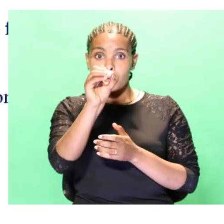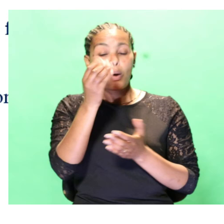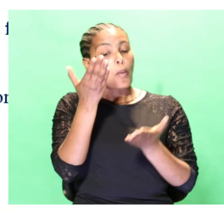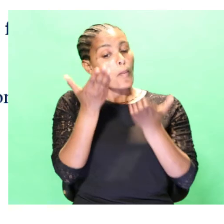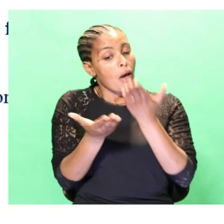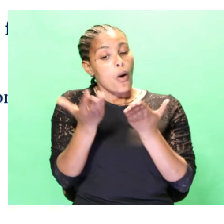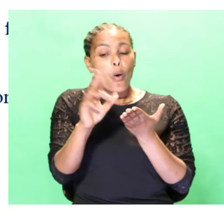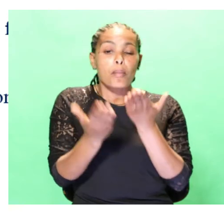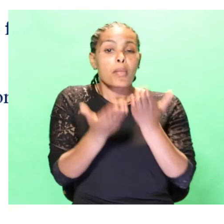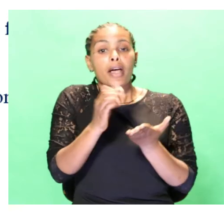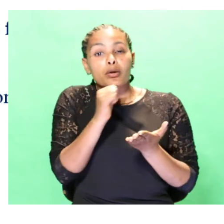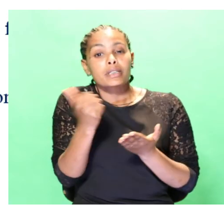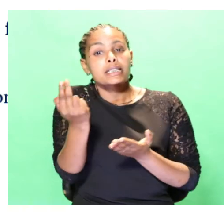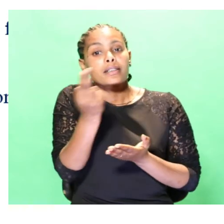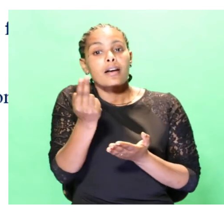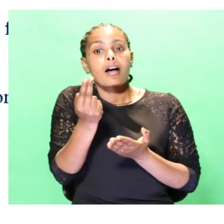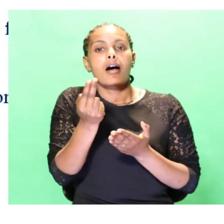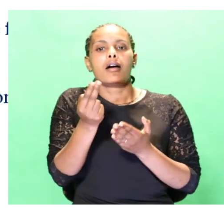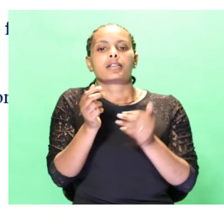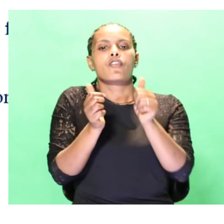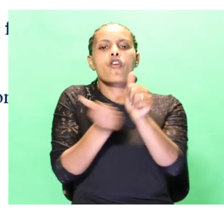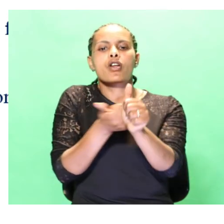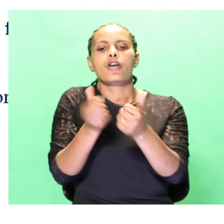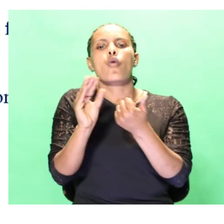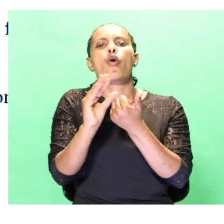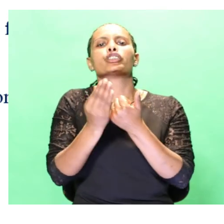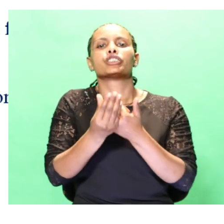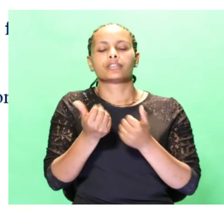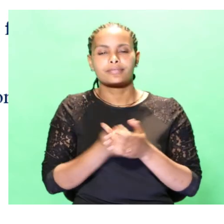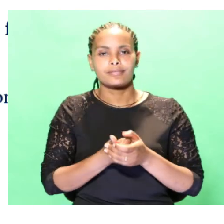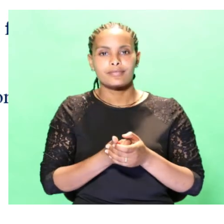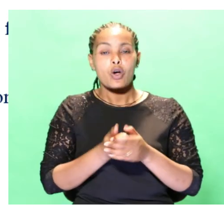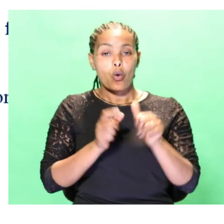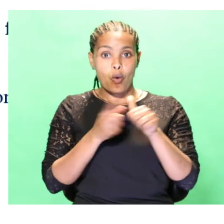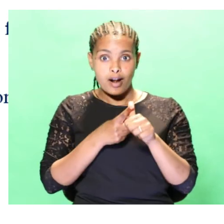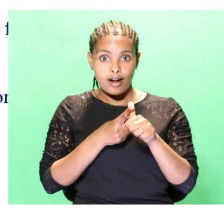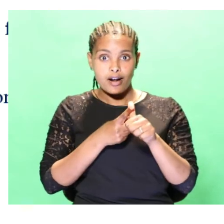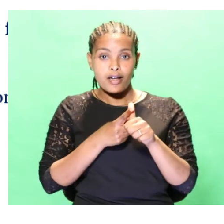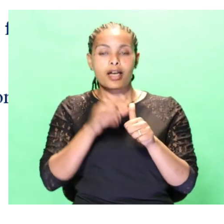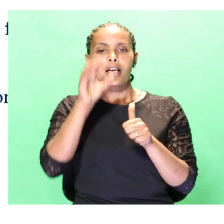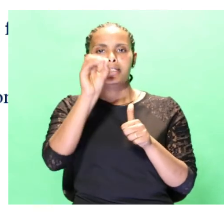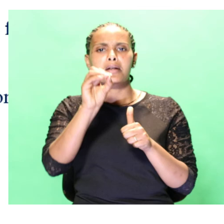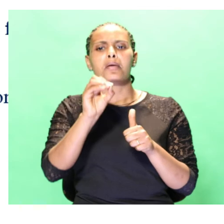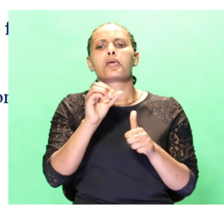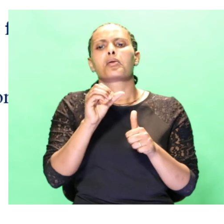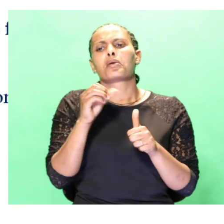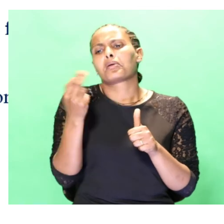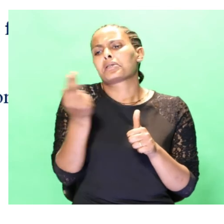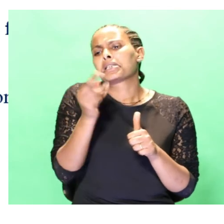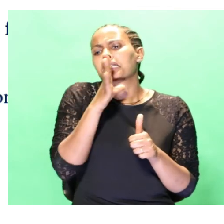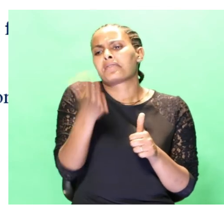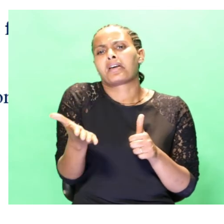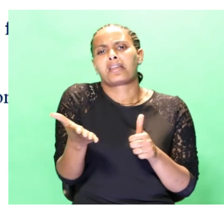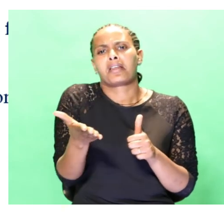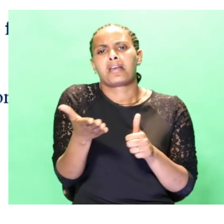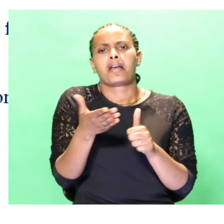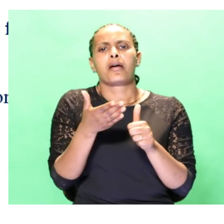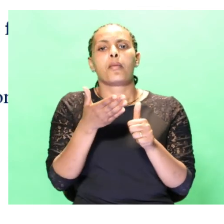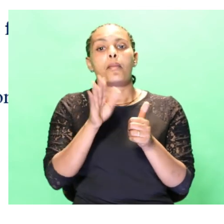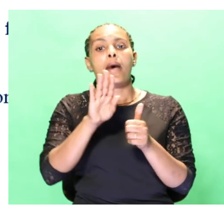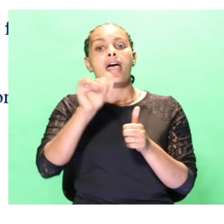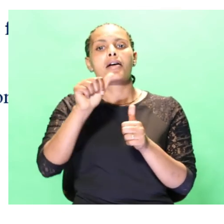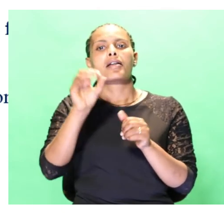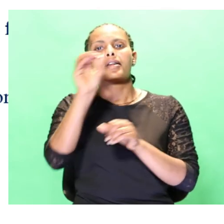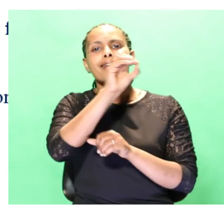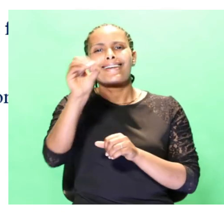Zeros may or may not be significant under the following conditions. 1. A zero is not significant if not preceded